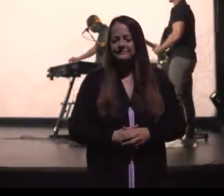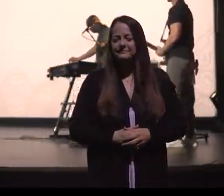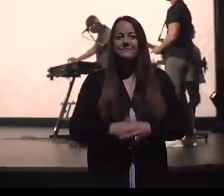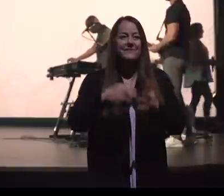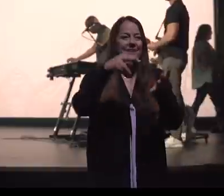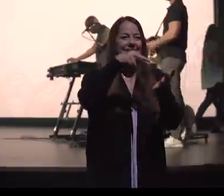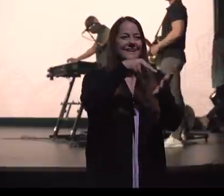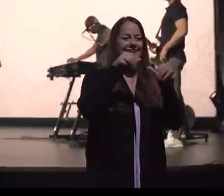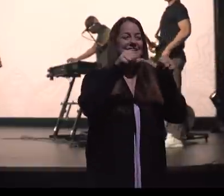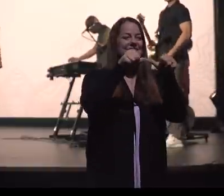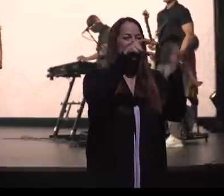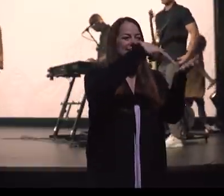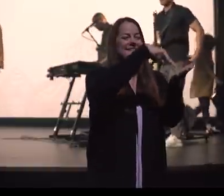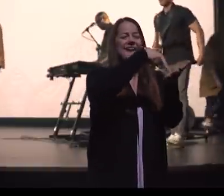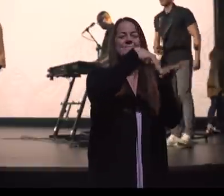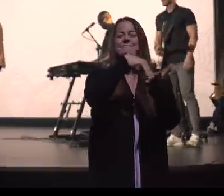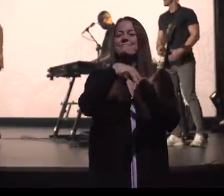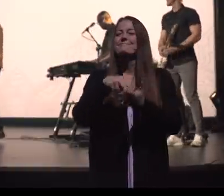stay standing for just a moment.